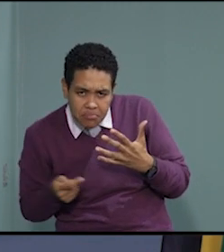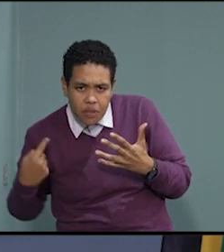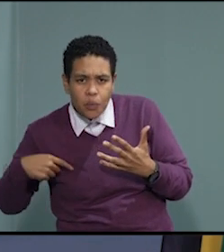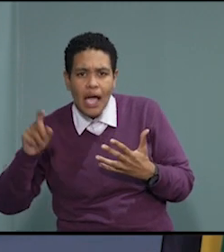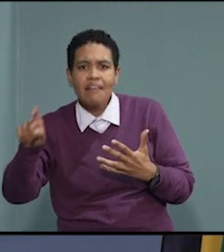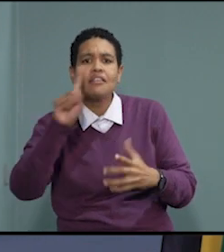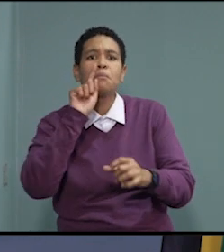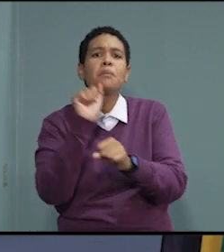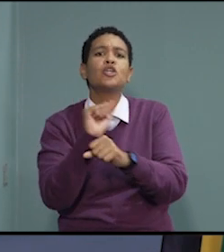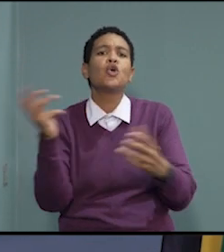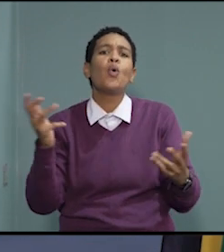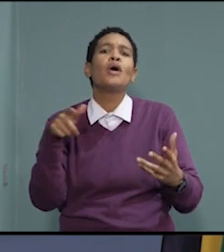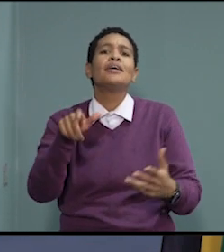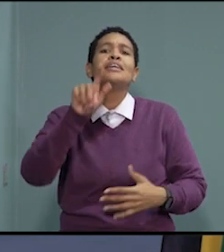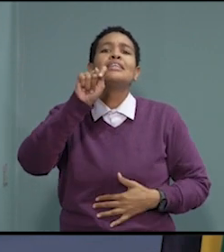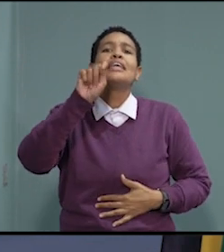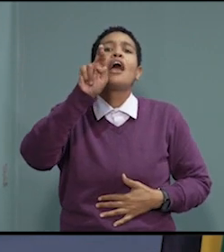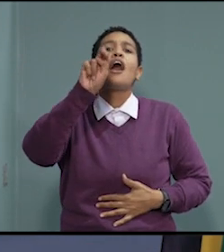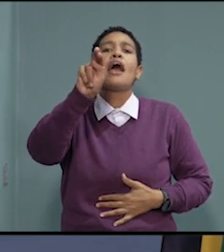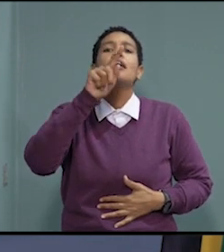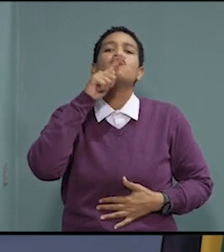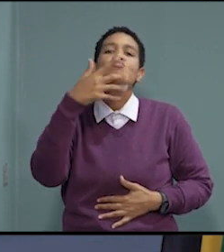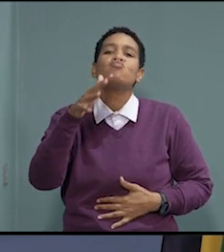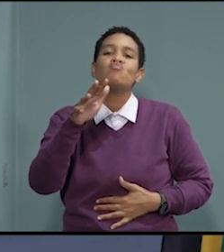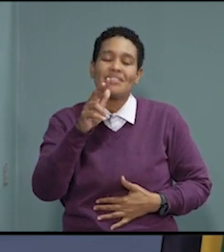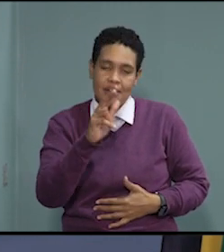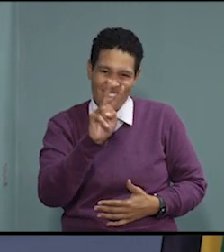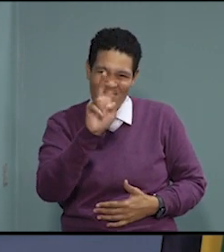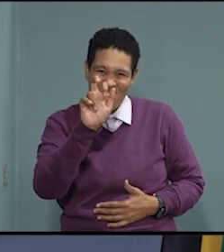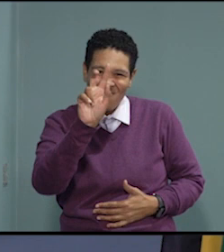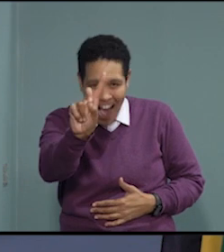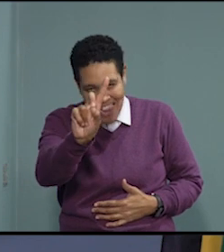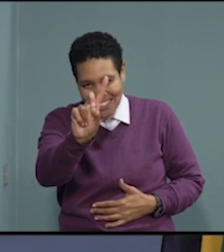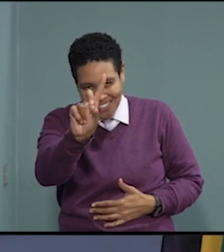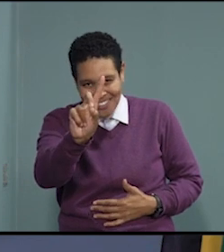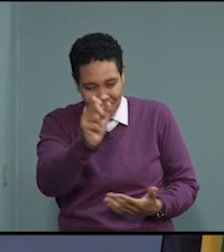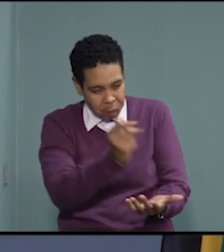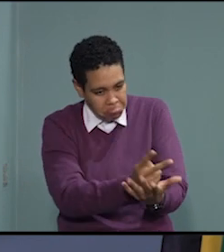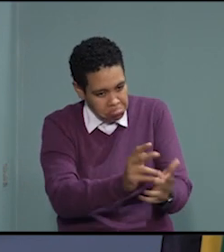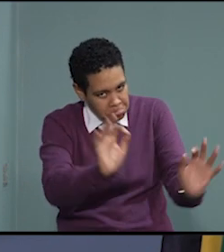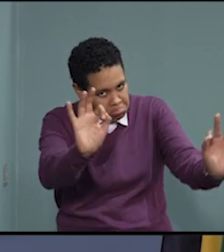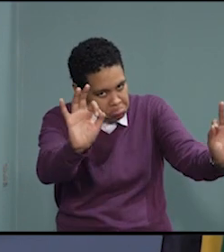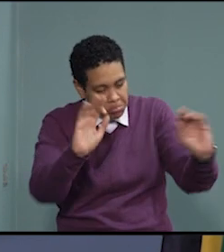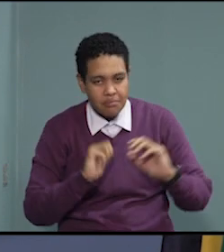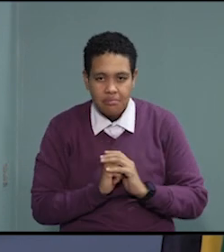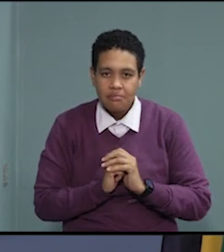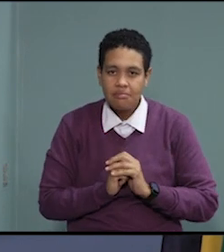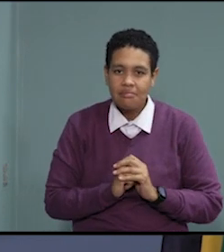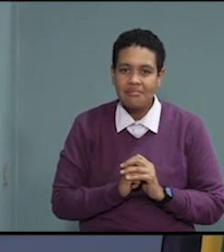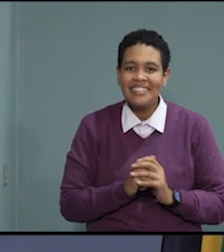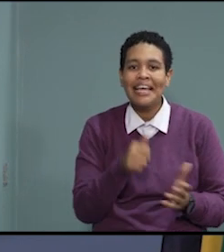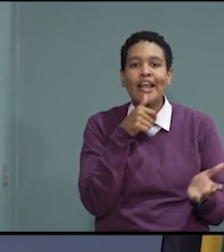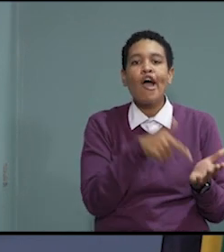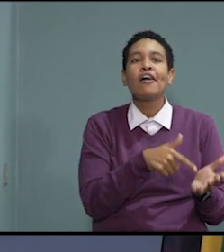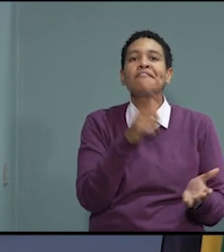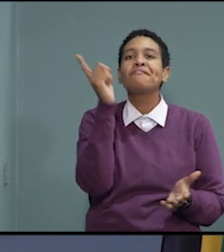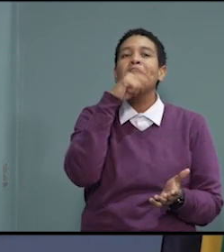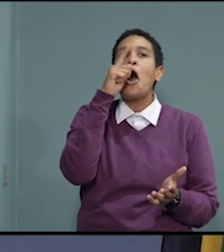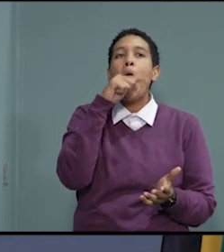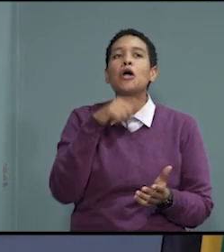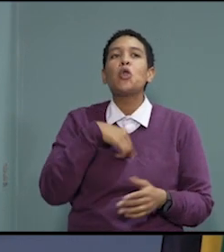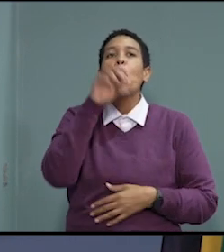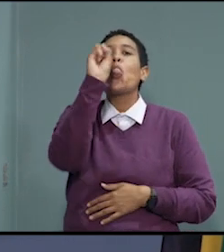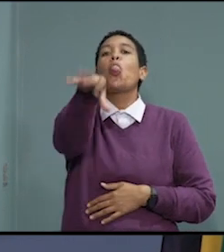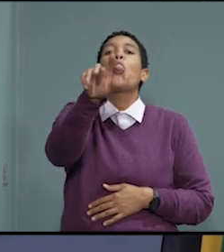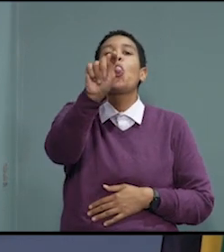ensure that that TRN is a valid TRN. Now, there are persons, so when we say